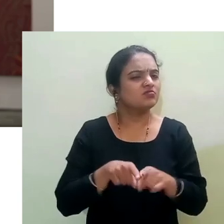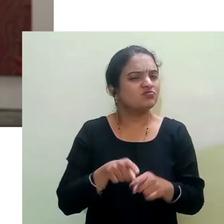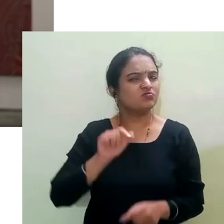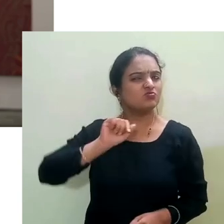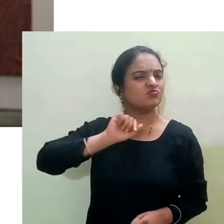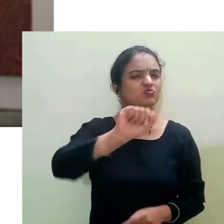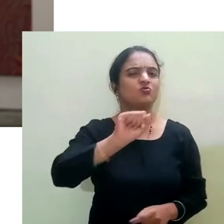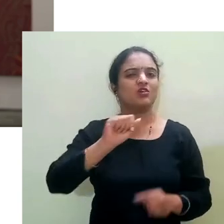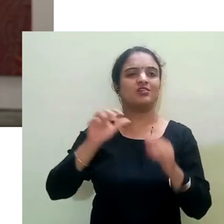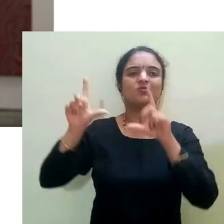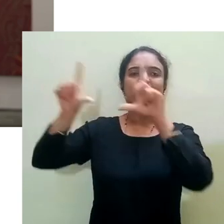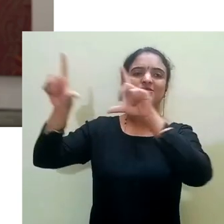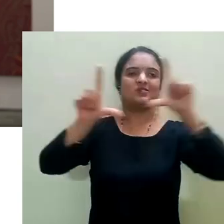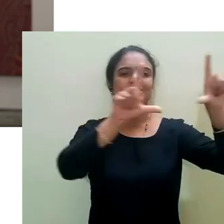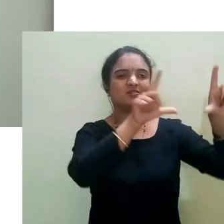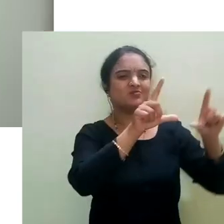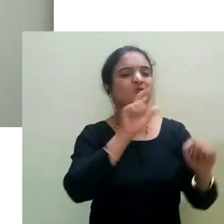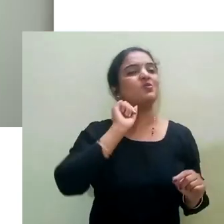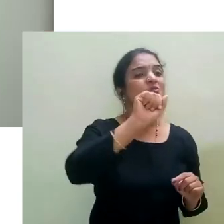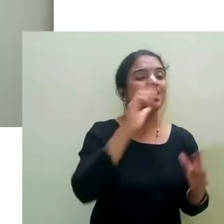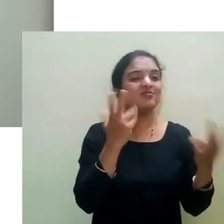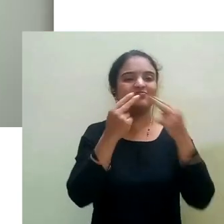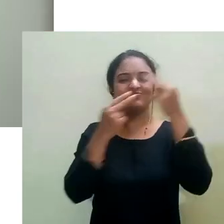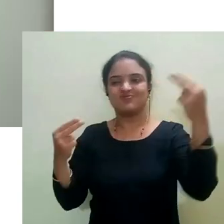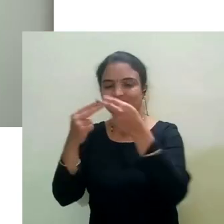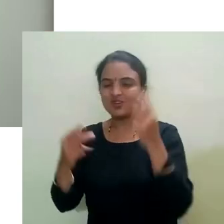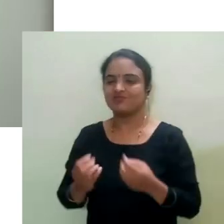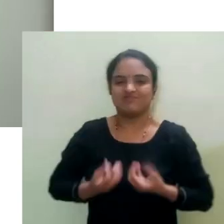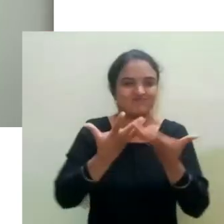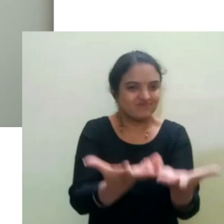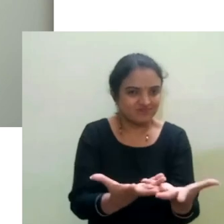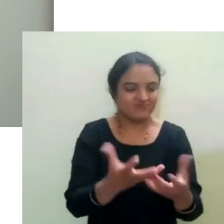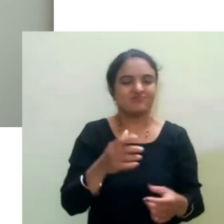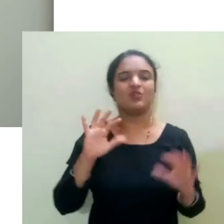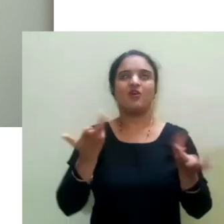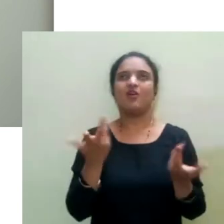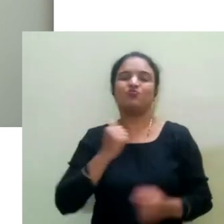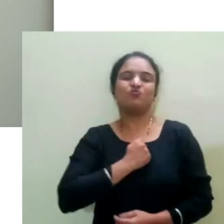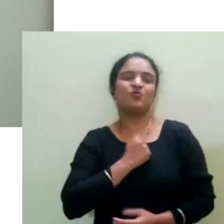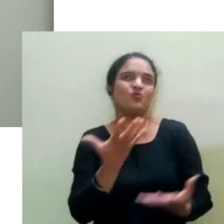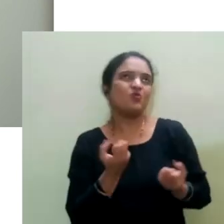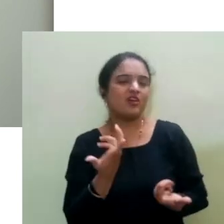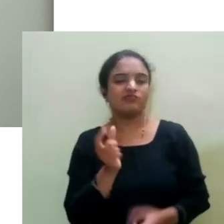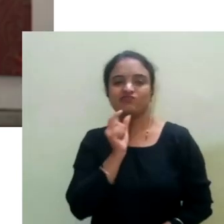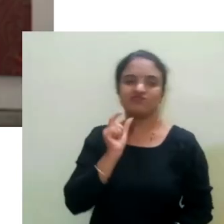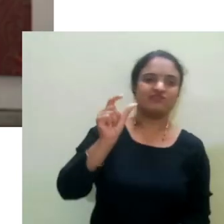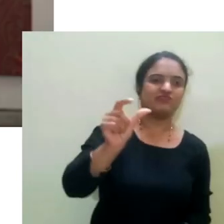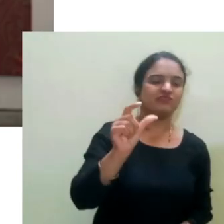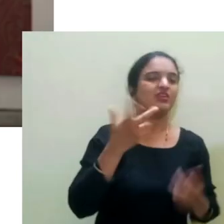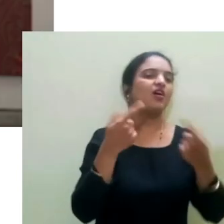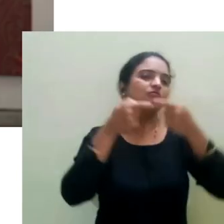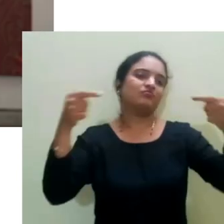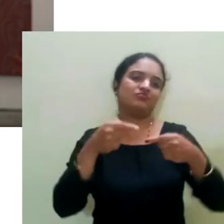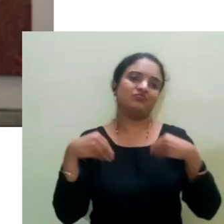So this is your museum, a place of storytelling, discovery, and dialogue,